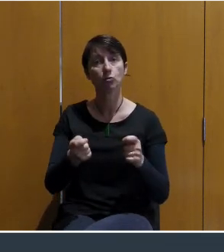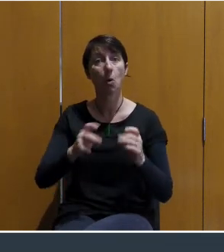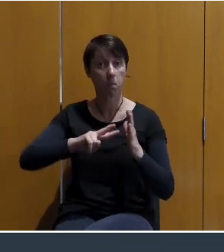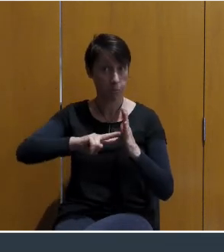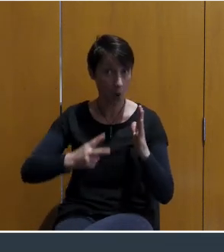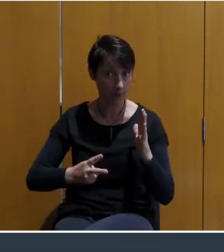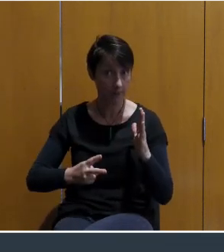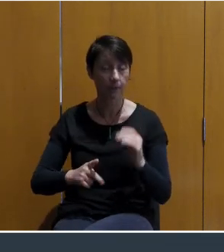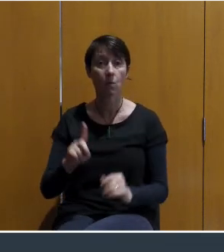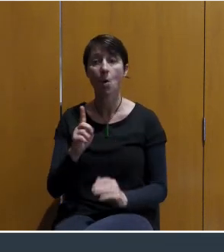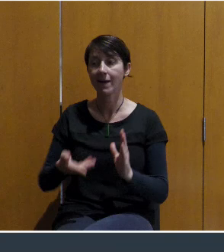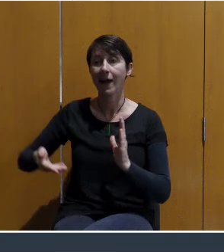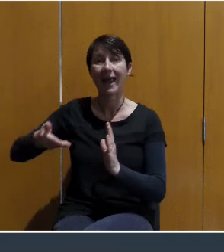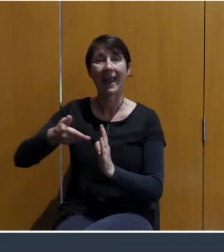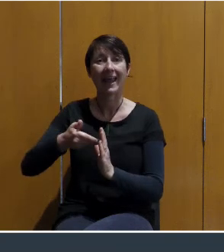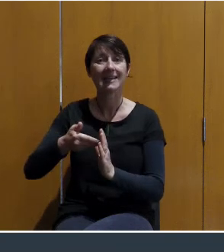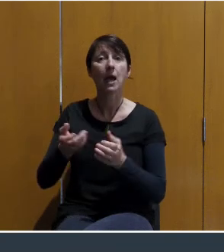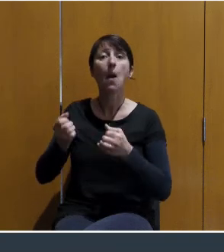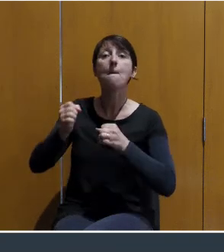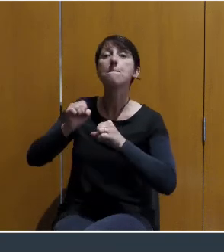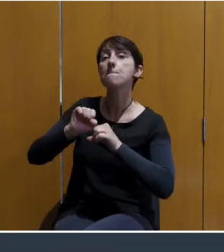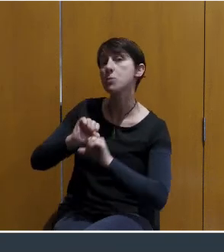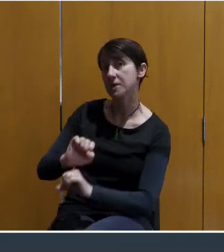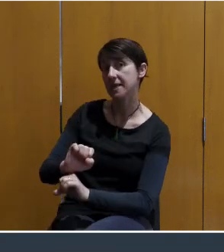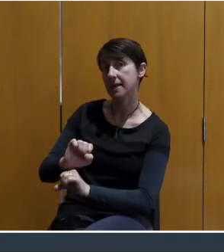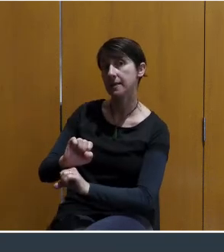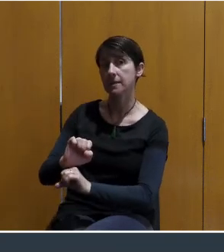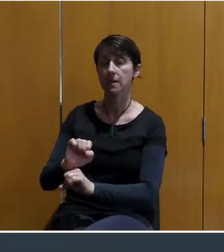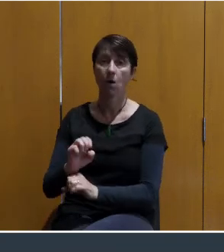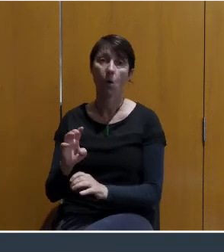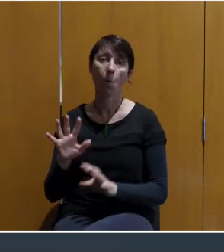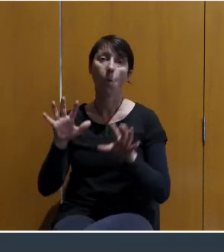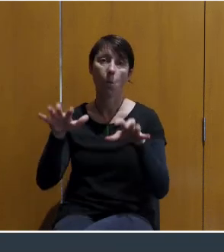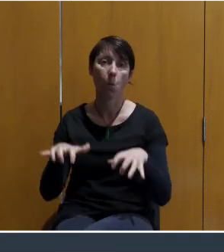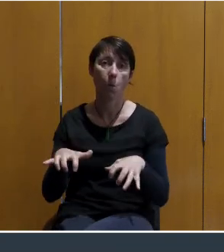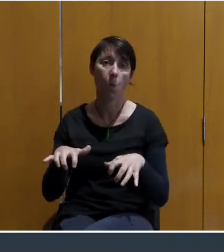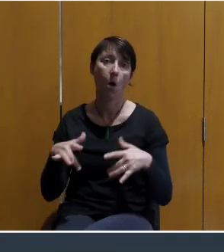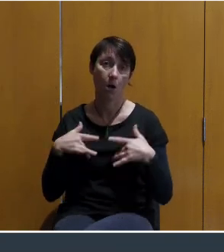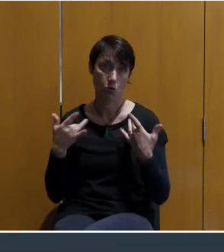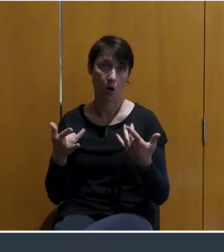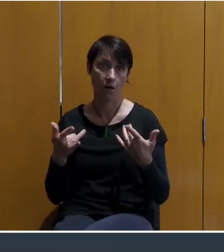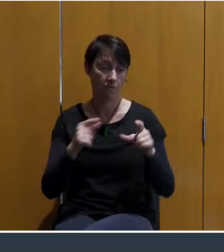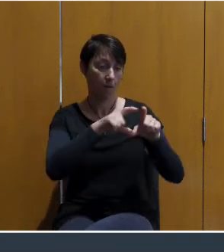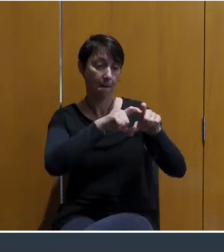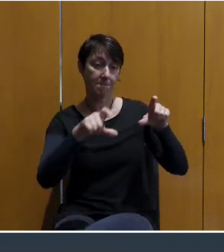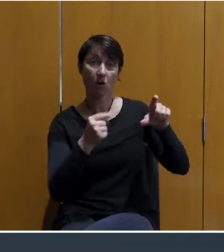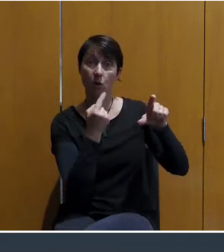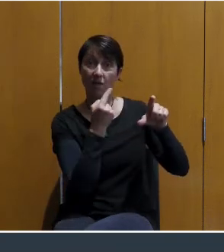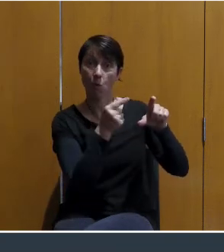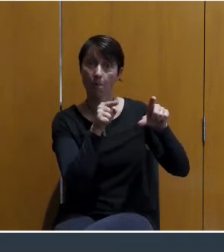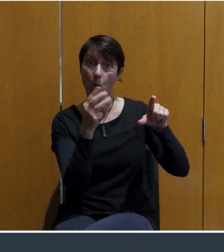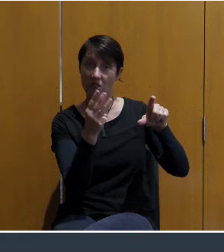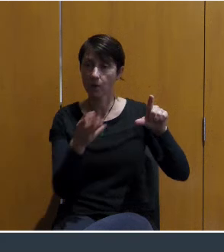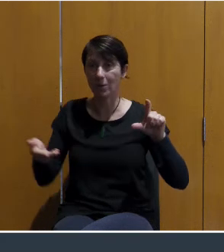Add protect wildlife to the paragraph, to that paragraph 1.3 to read.